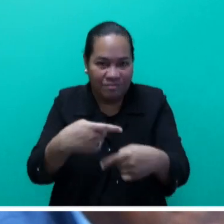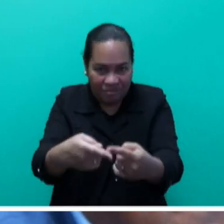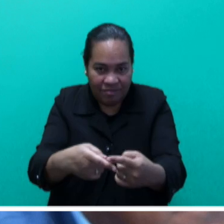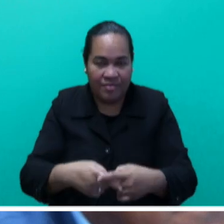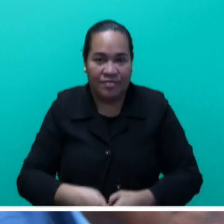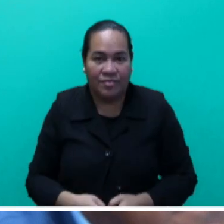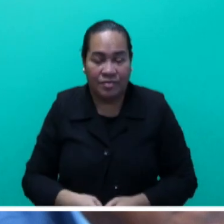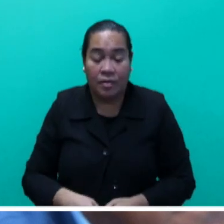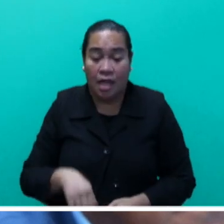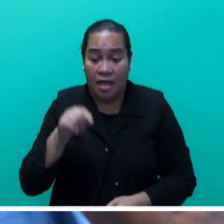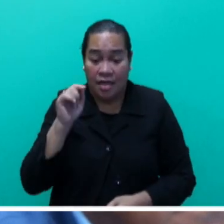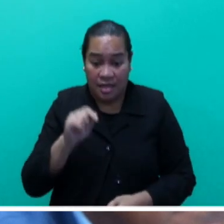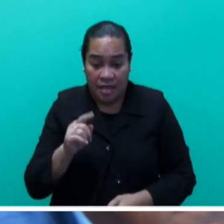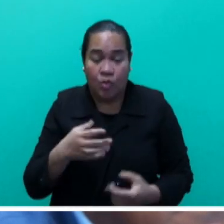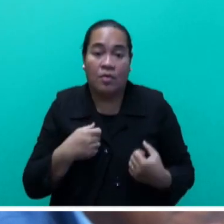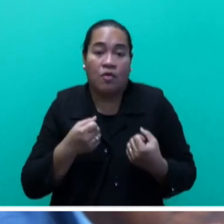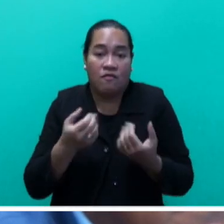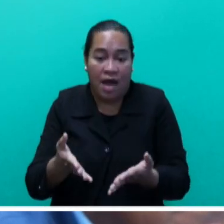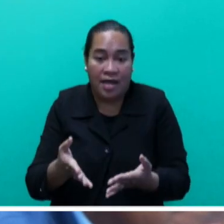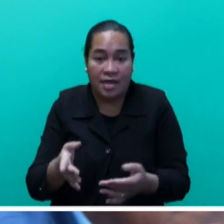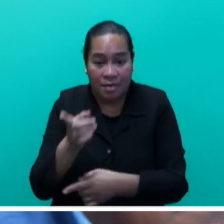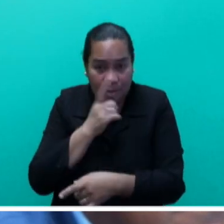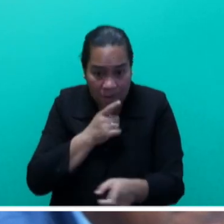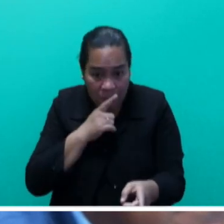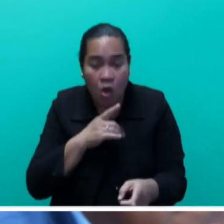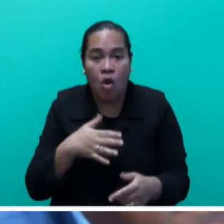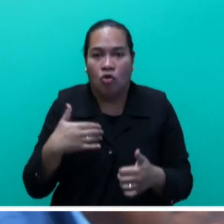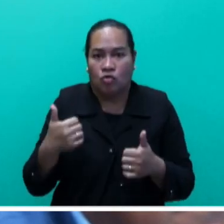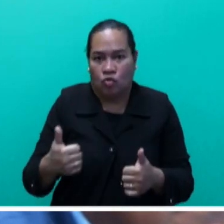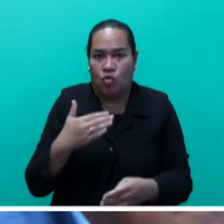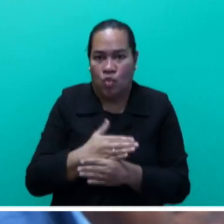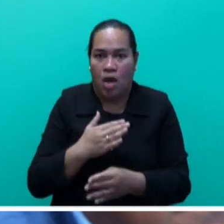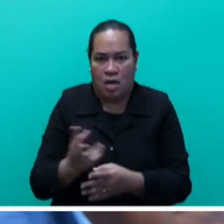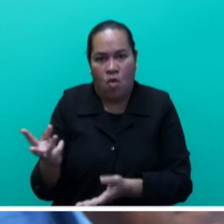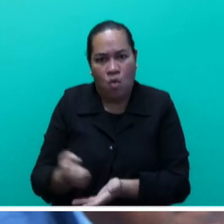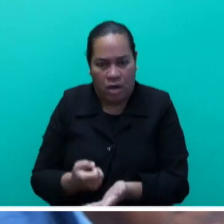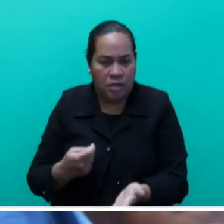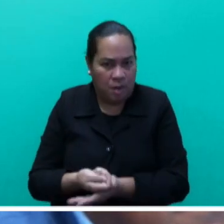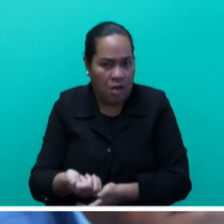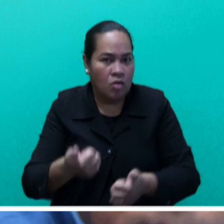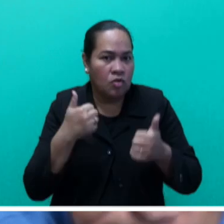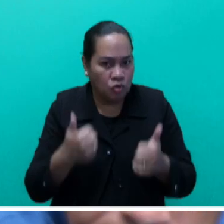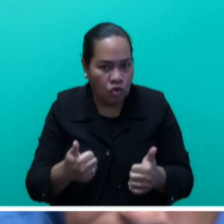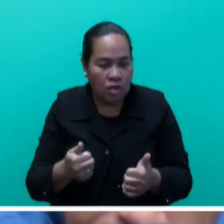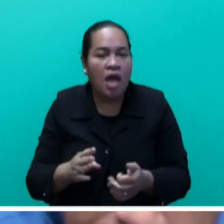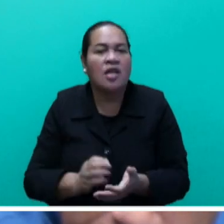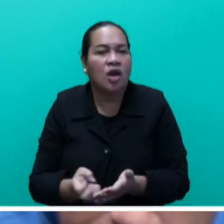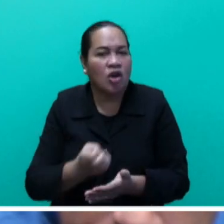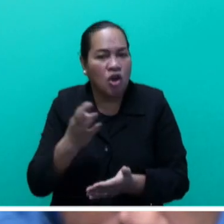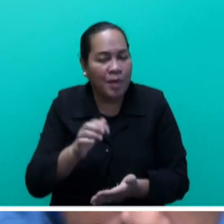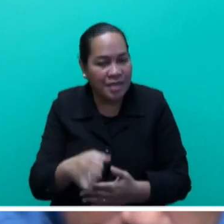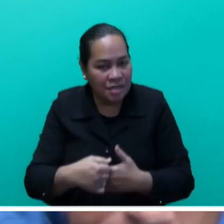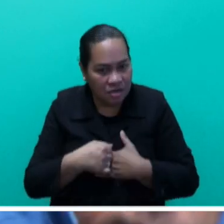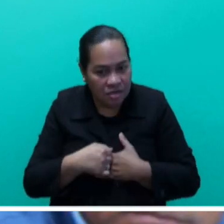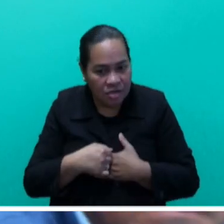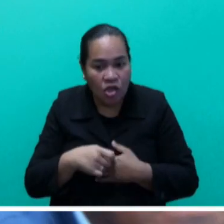sir, decent work provides citizens with stable, well-paid jobs, improving living standards and economic security, fostering stability